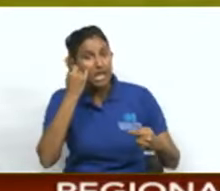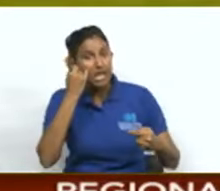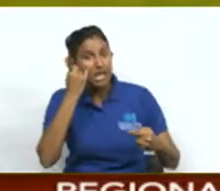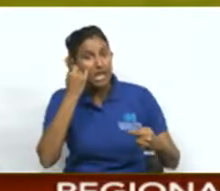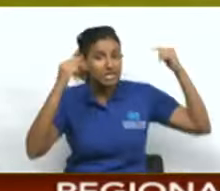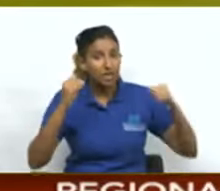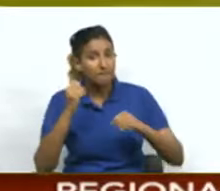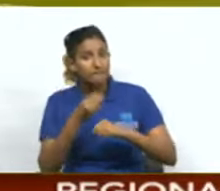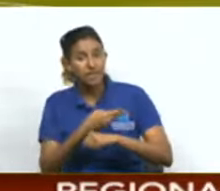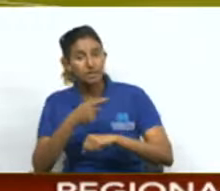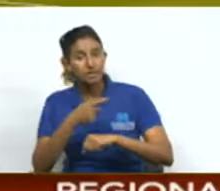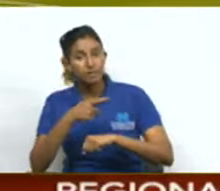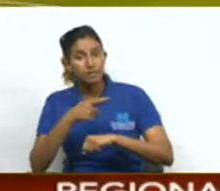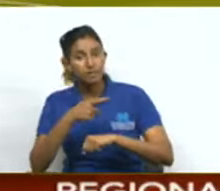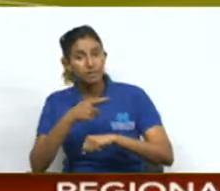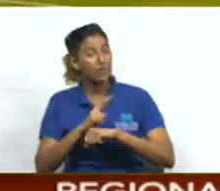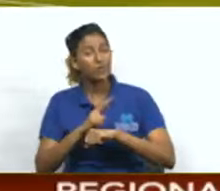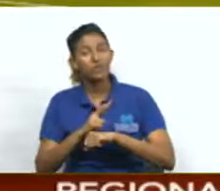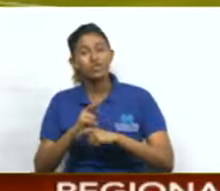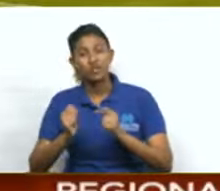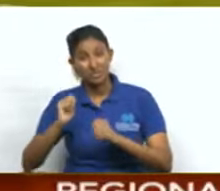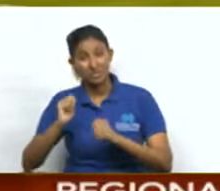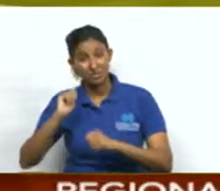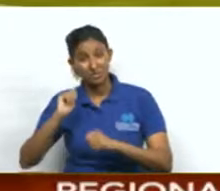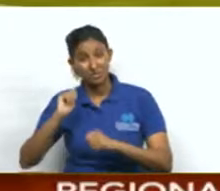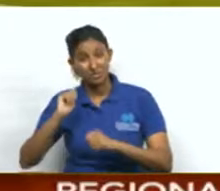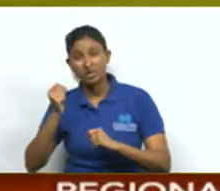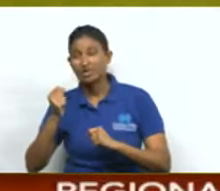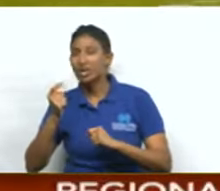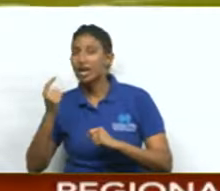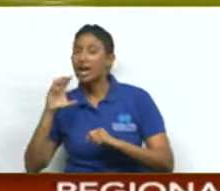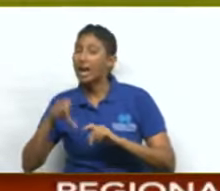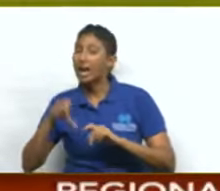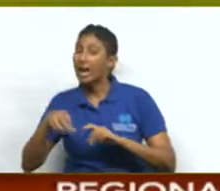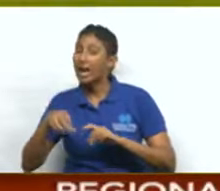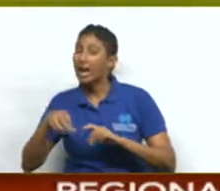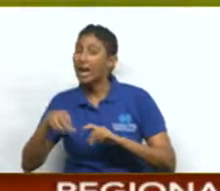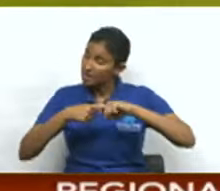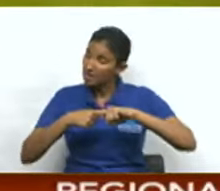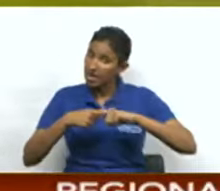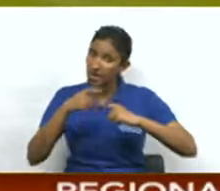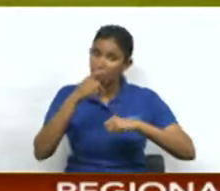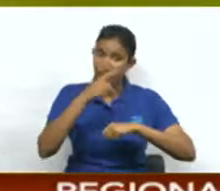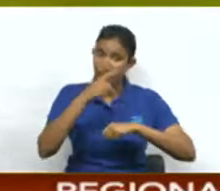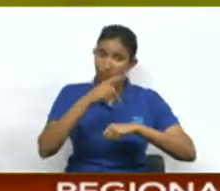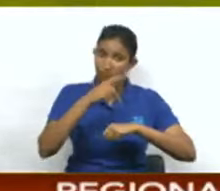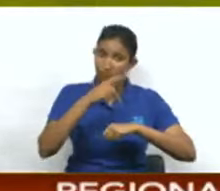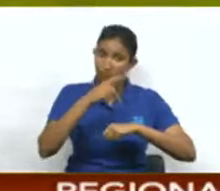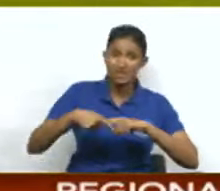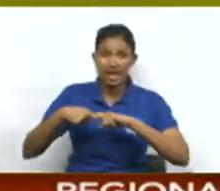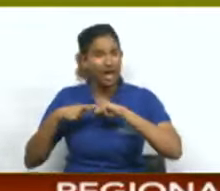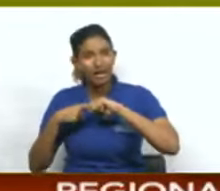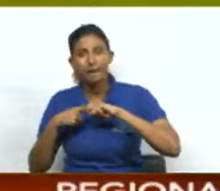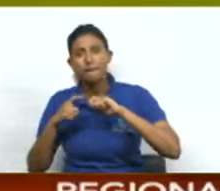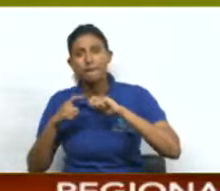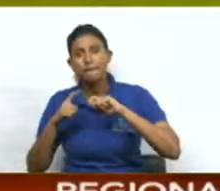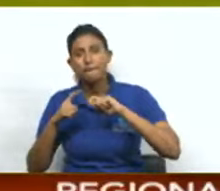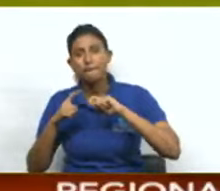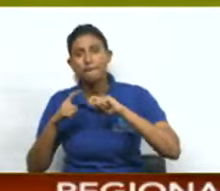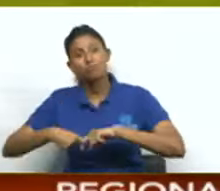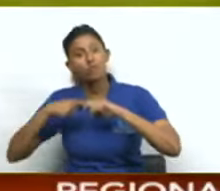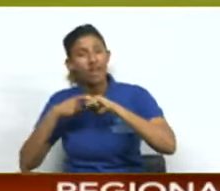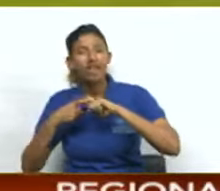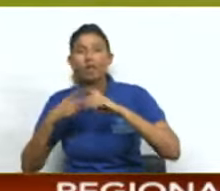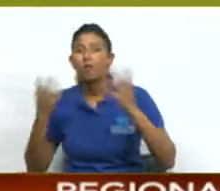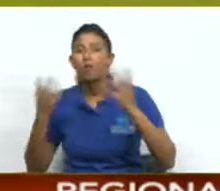on points with Puerto Rico, and unfortunately, the tiebreaker will be the head-to-head record. Still, though, there was reason to look